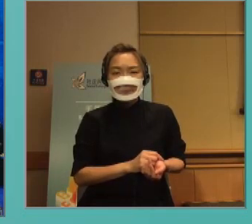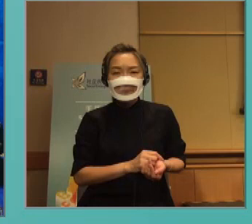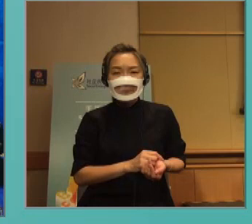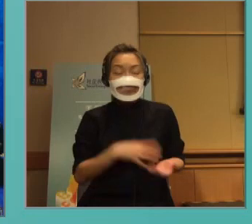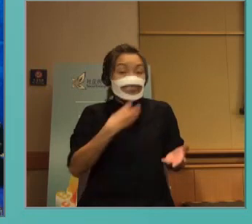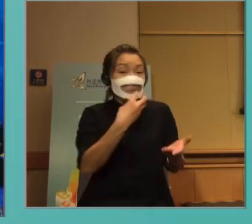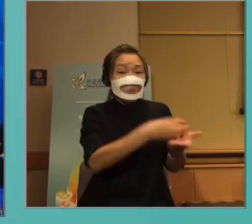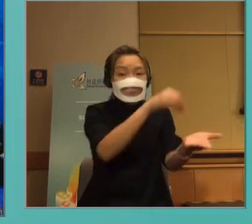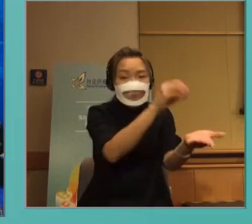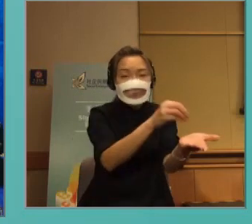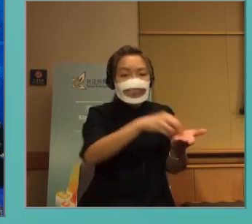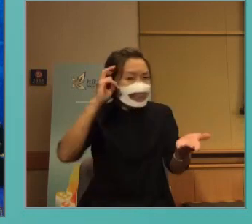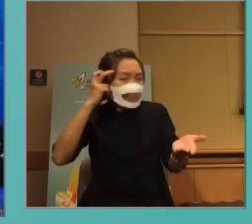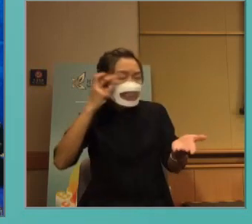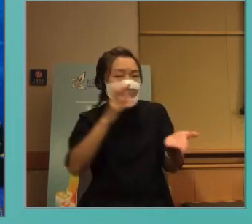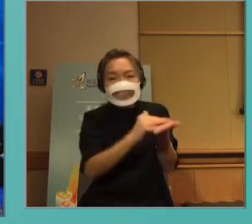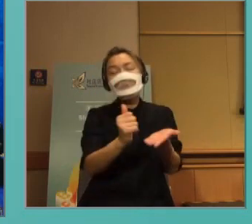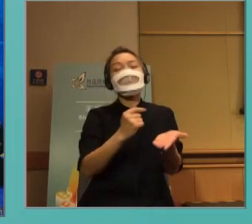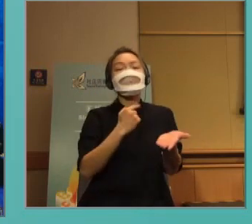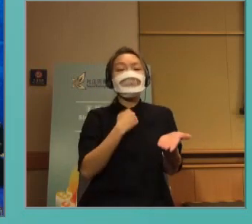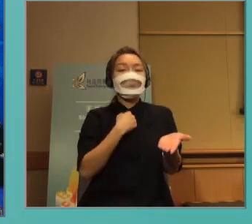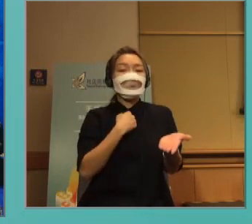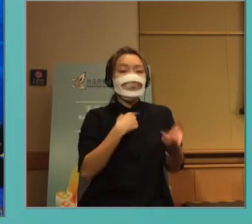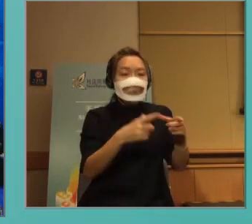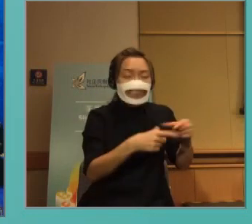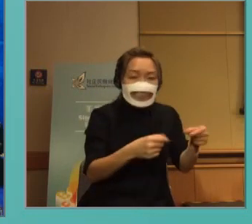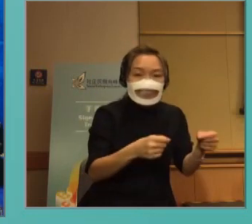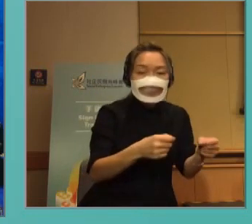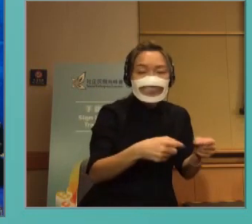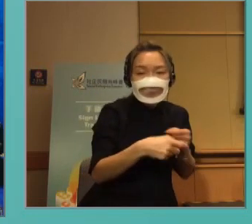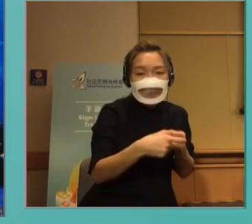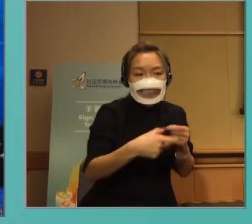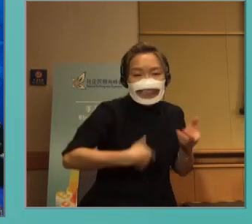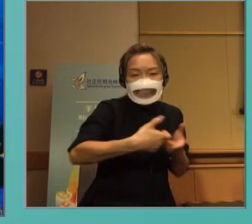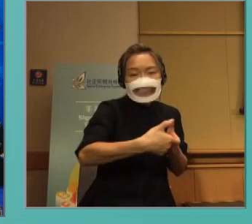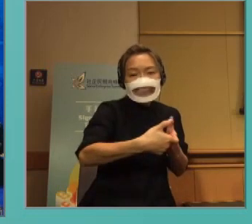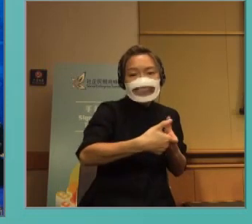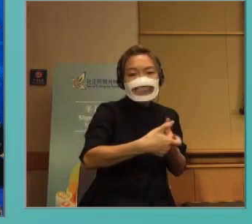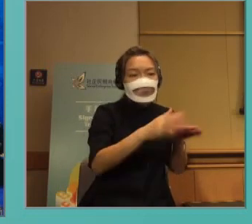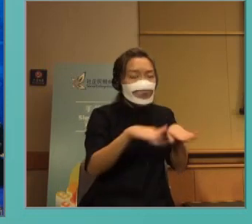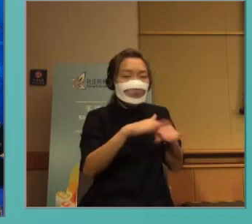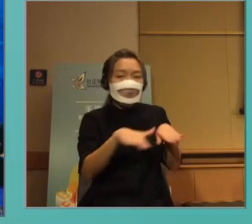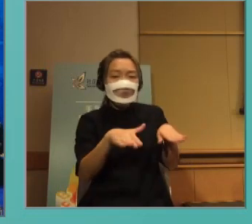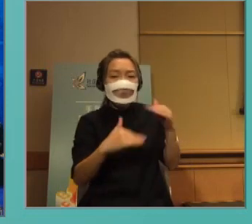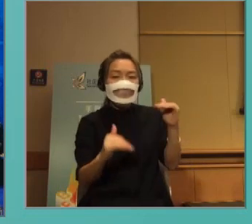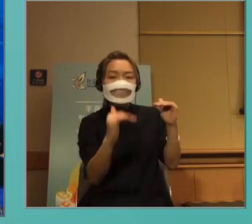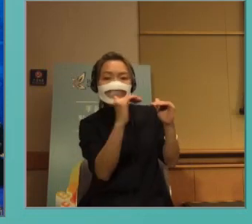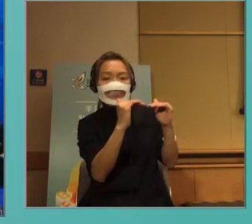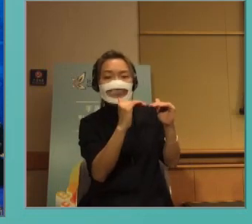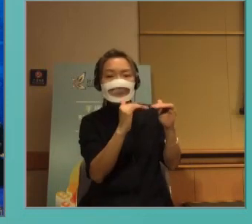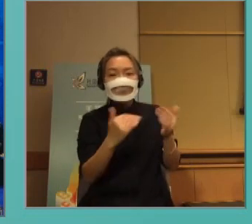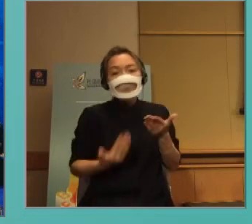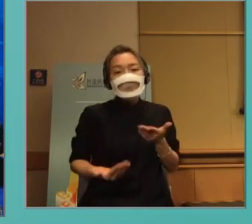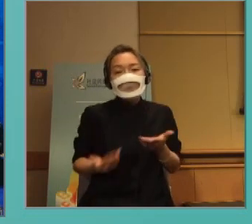to use and how to carefully balance security with competence when it comes